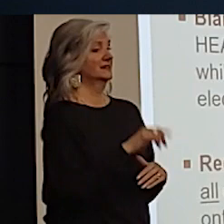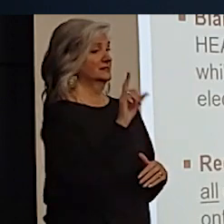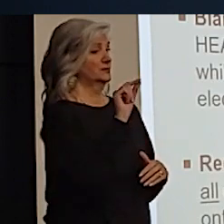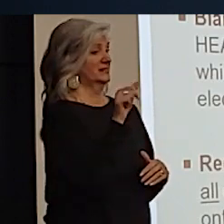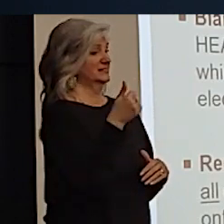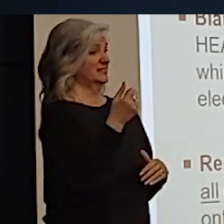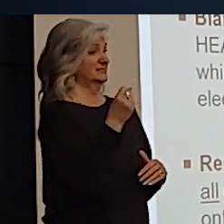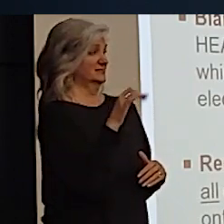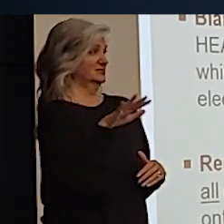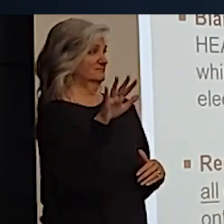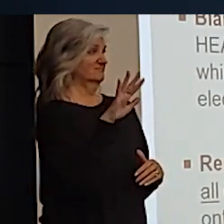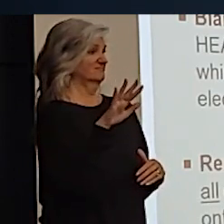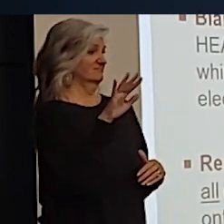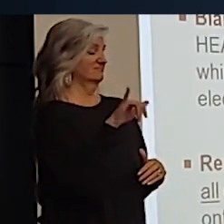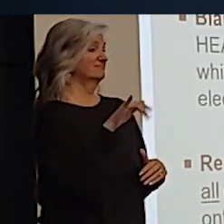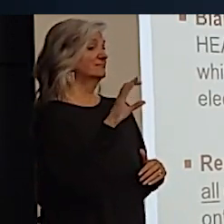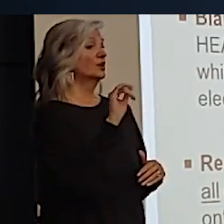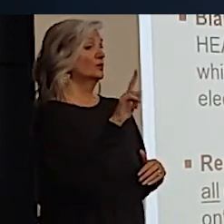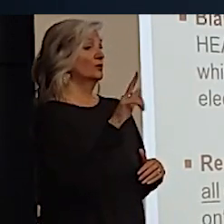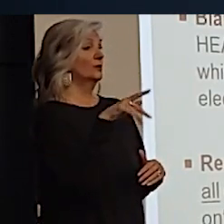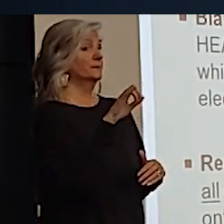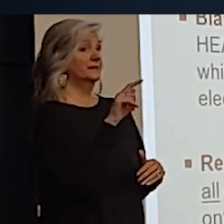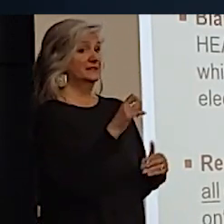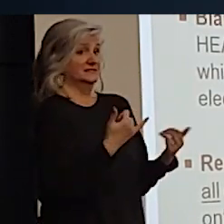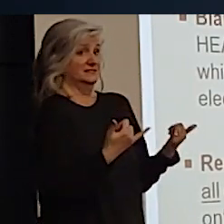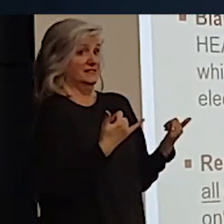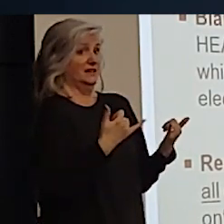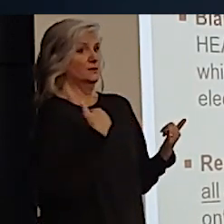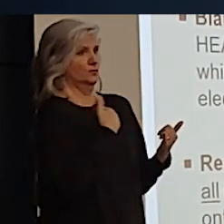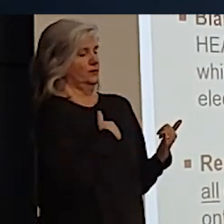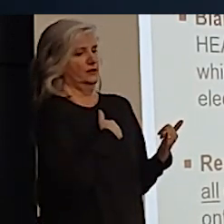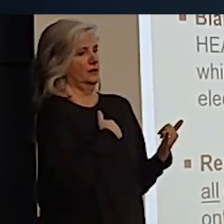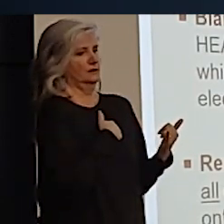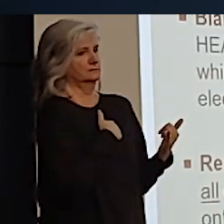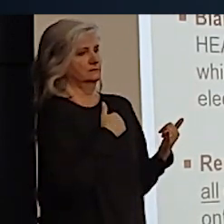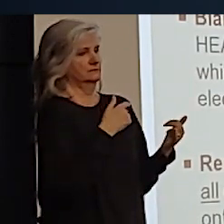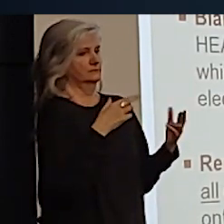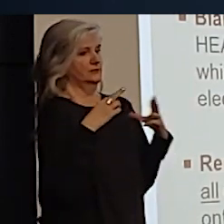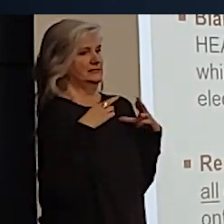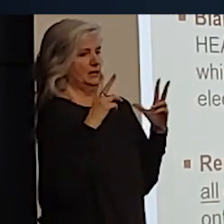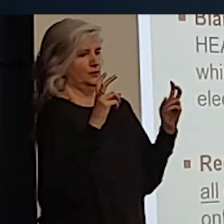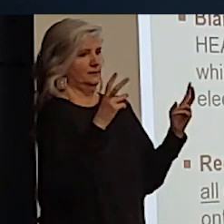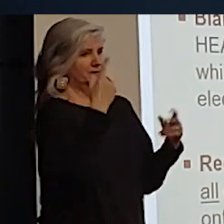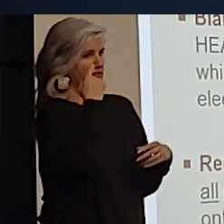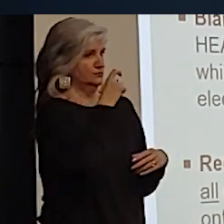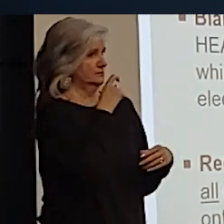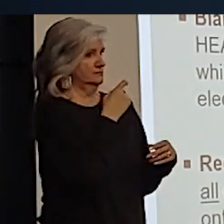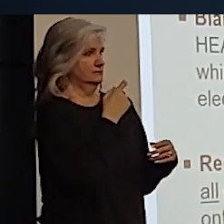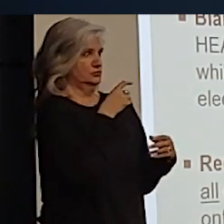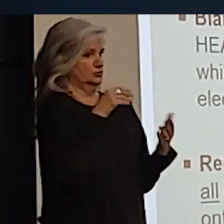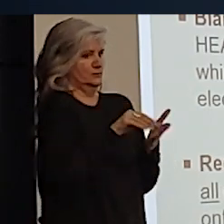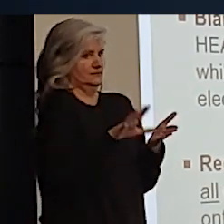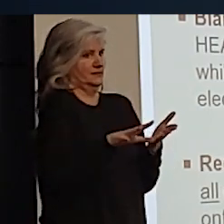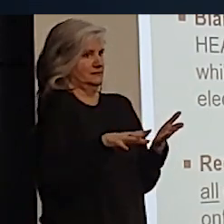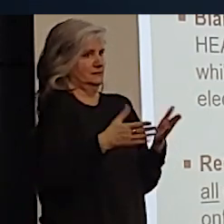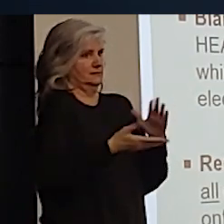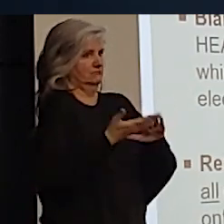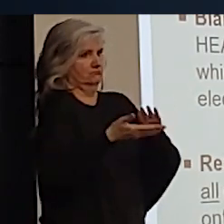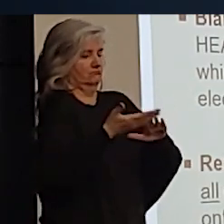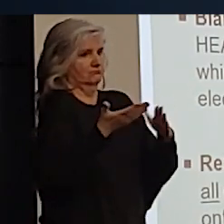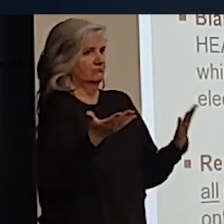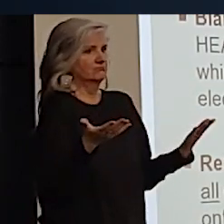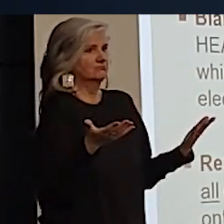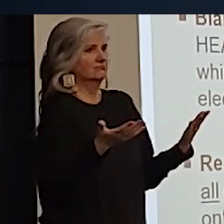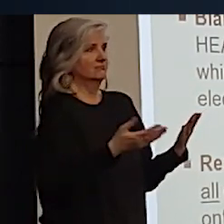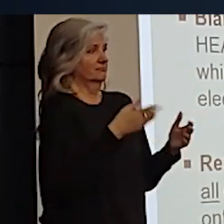2010s. Coal plants that we are now retiring because they're too expensive to run. They're being beat by